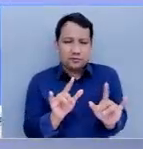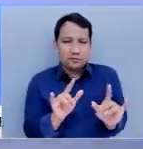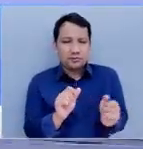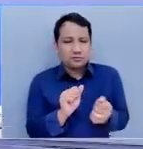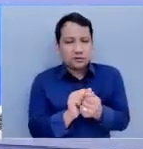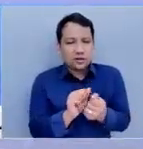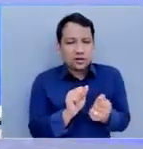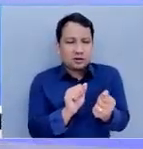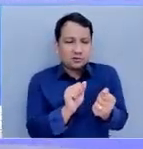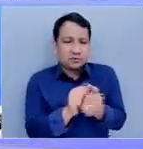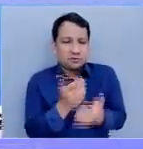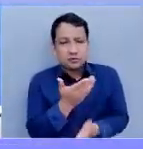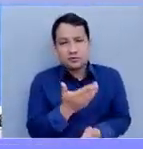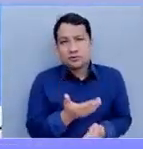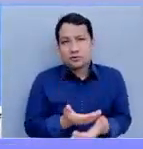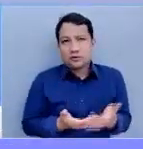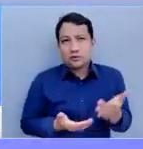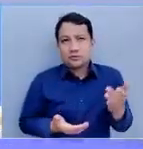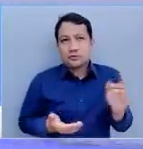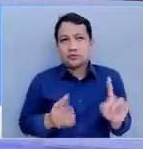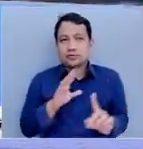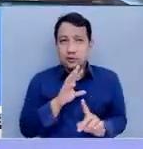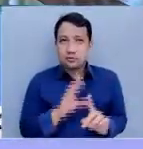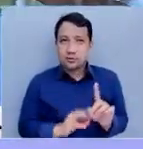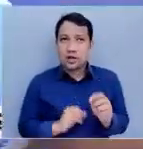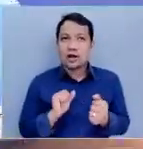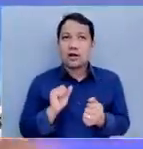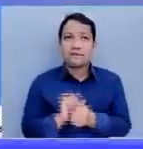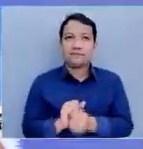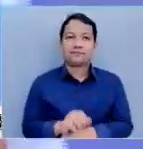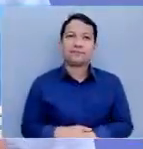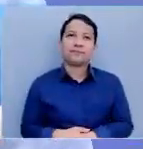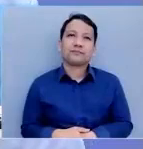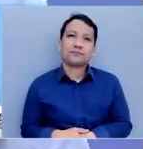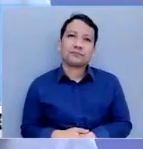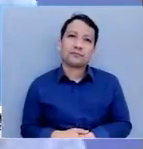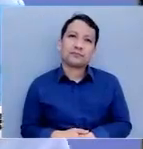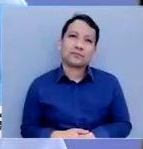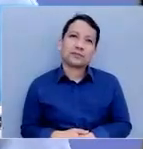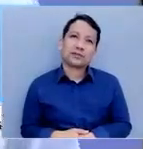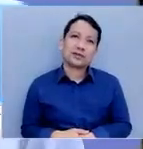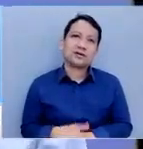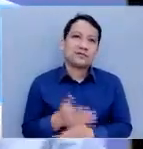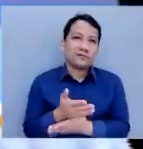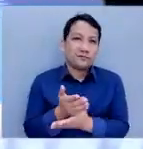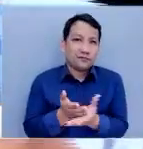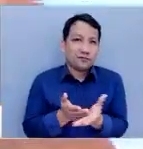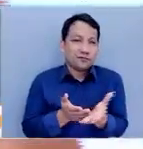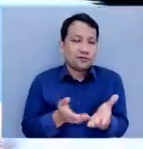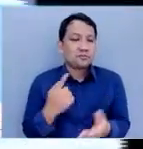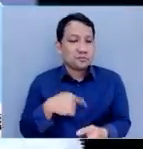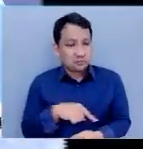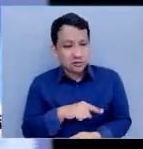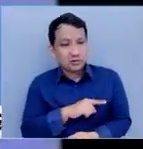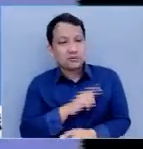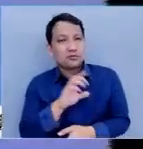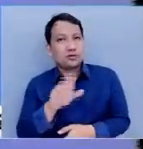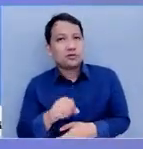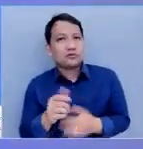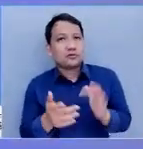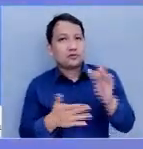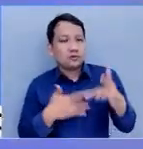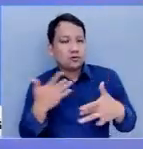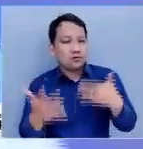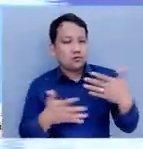the sky. And I smoke you in the sky. Would you light it up if I'm wrong? Cause I do whatever